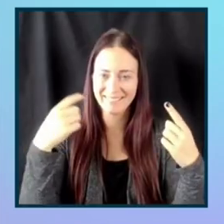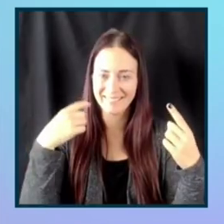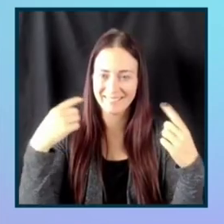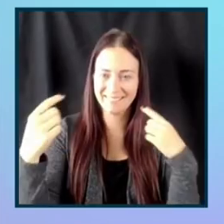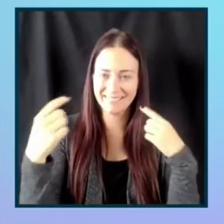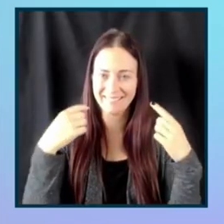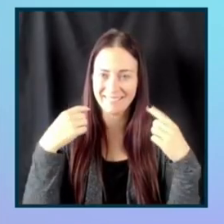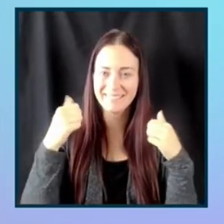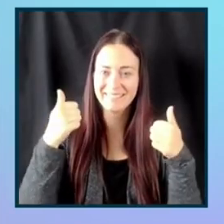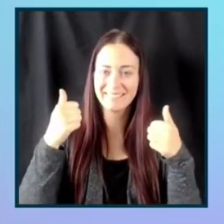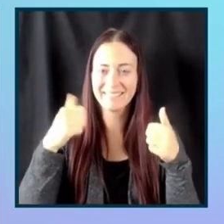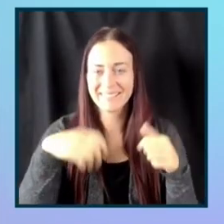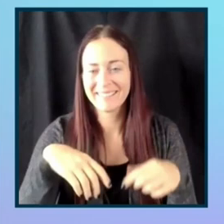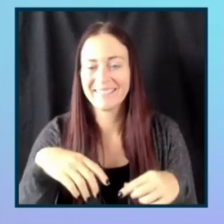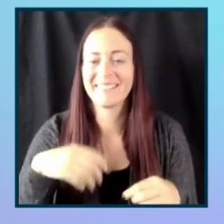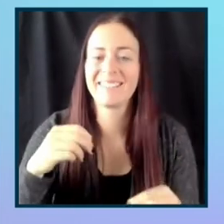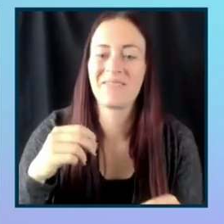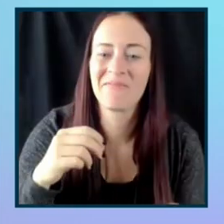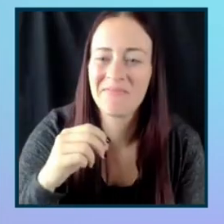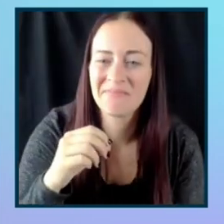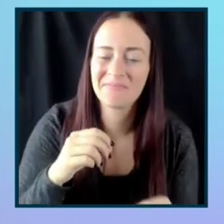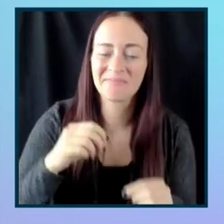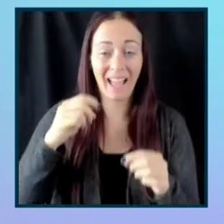do you want to take that or I can take that?